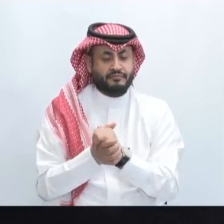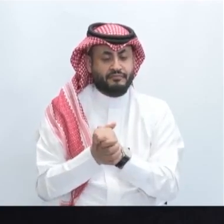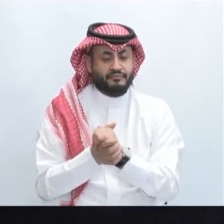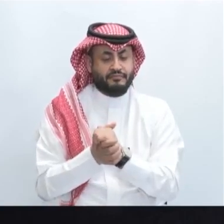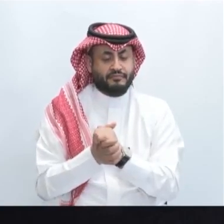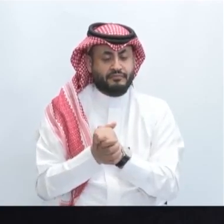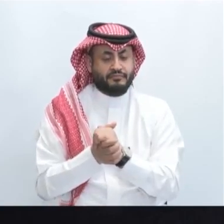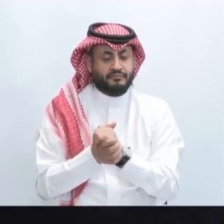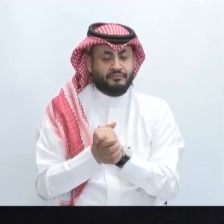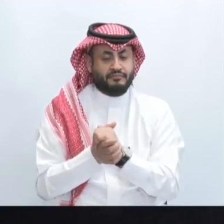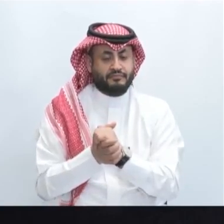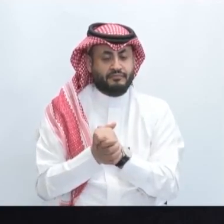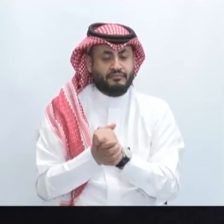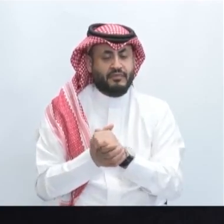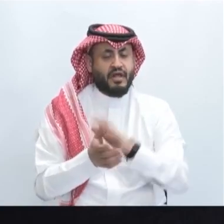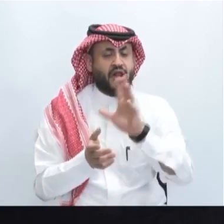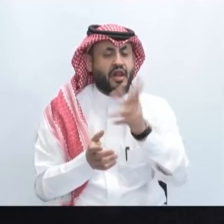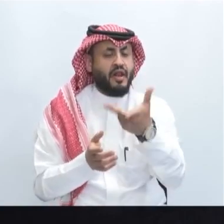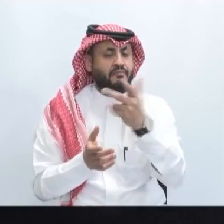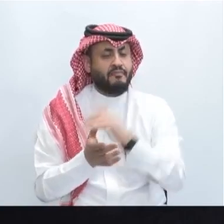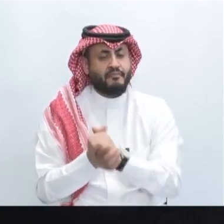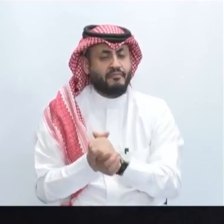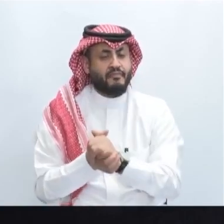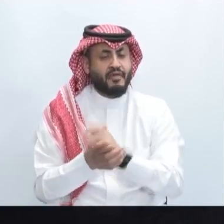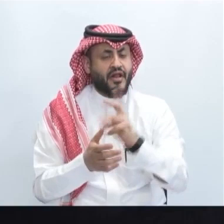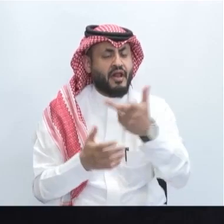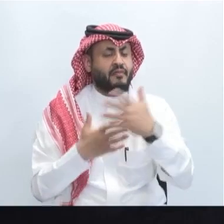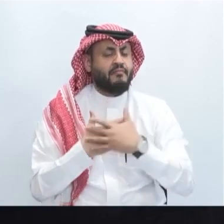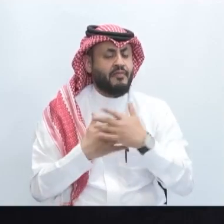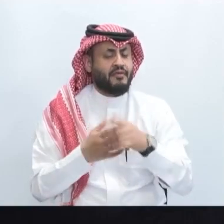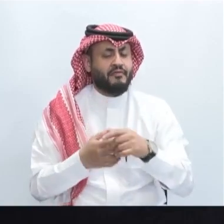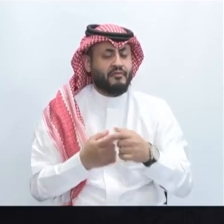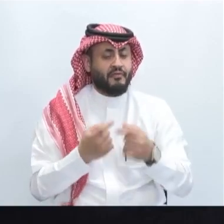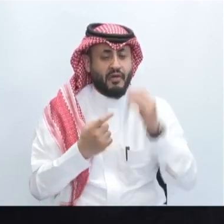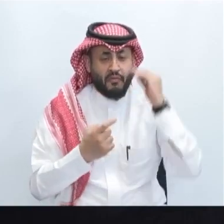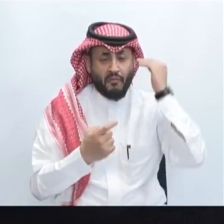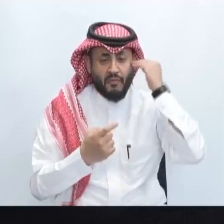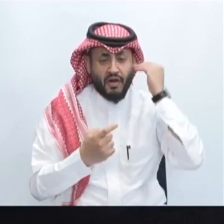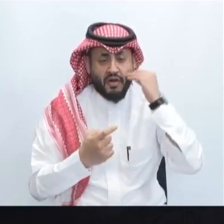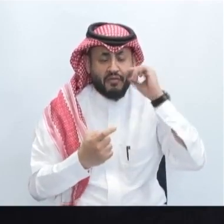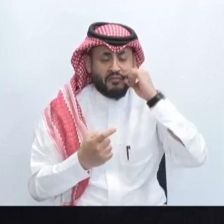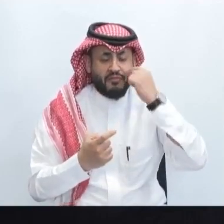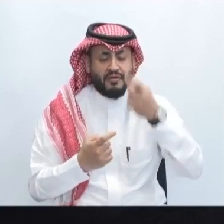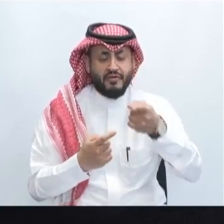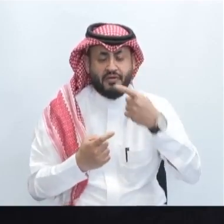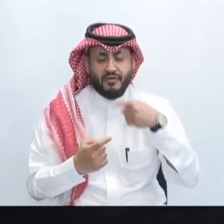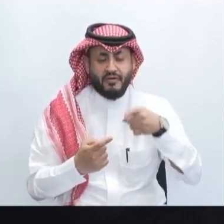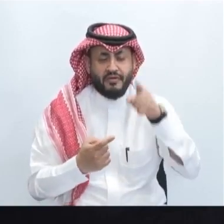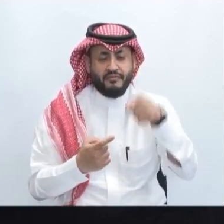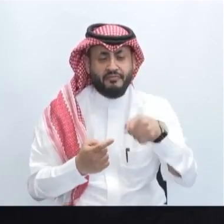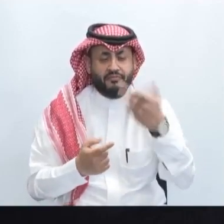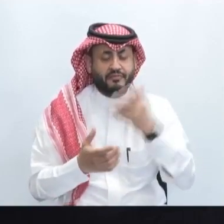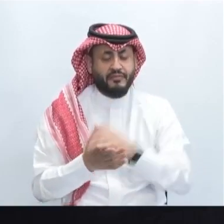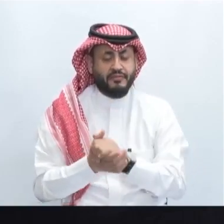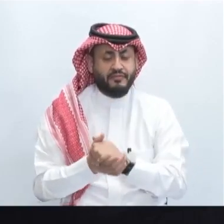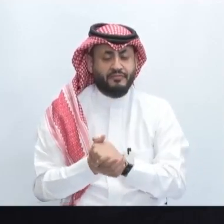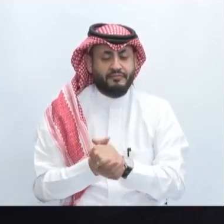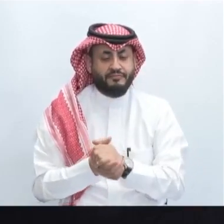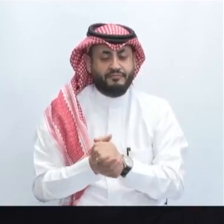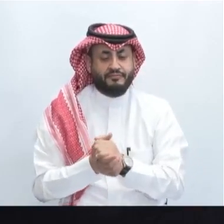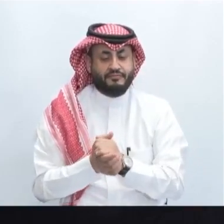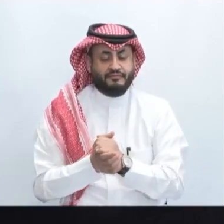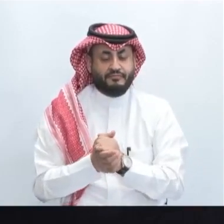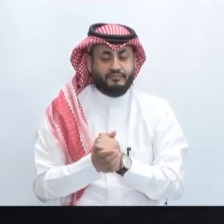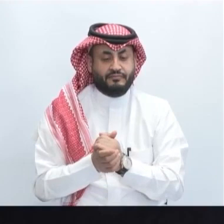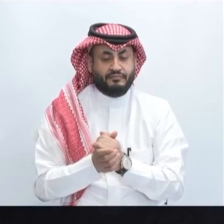the question, whose blouse is that? Or whose cab is that?